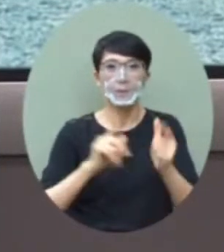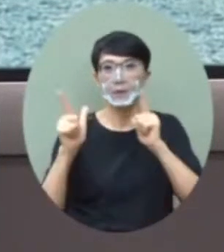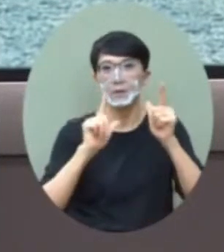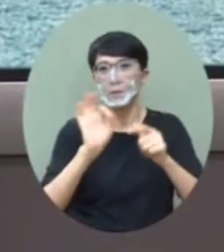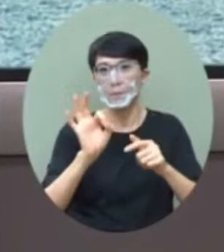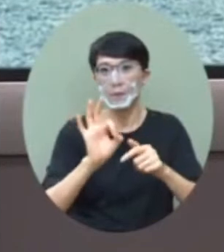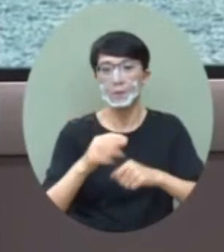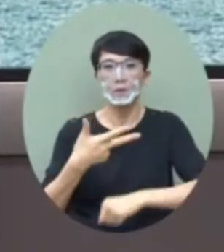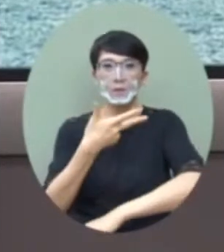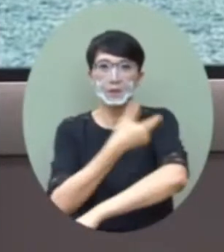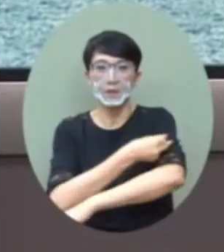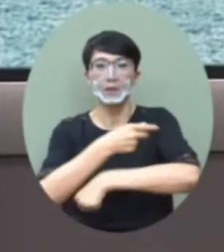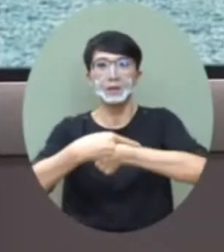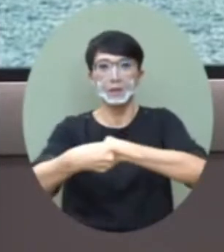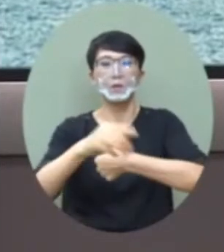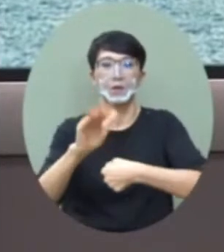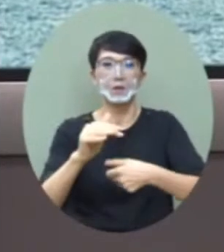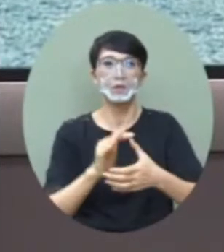protection.